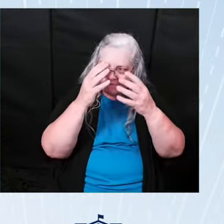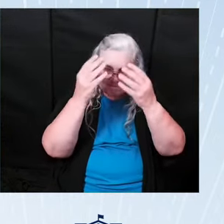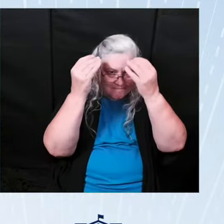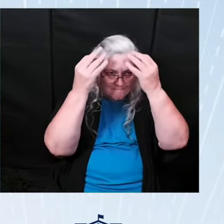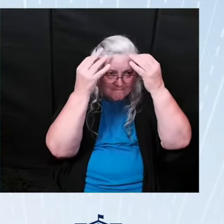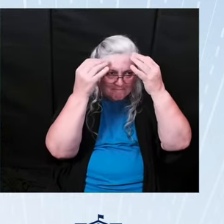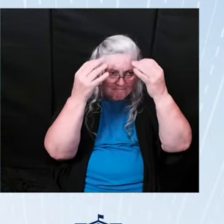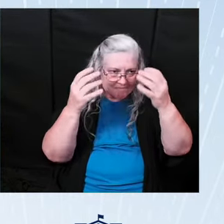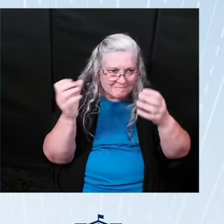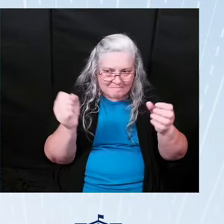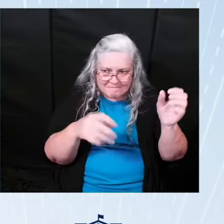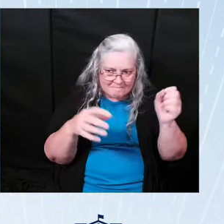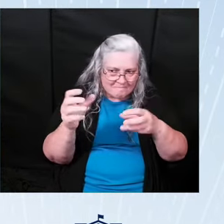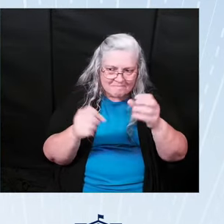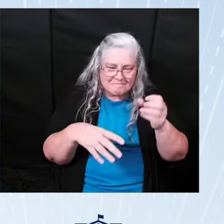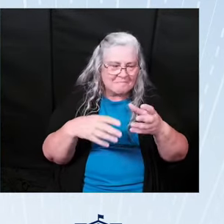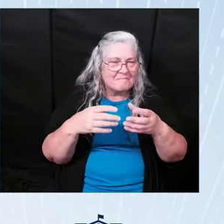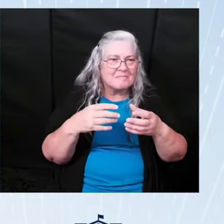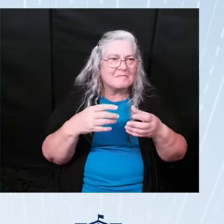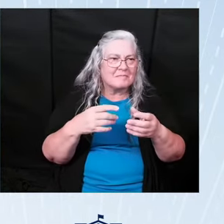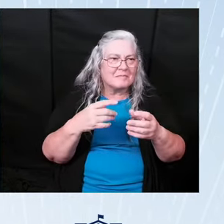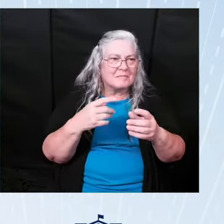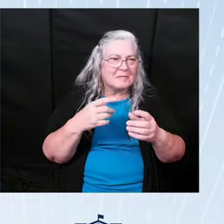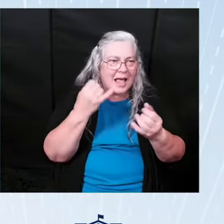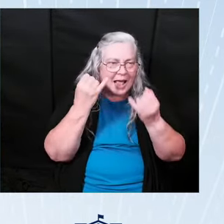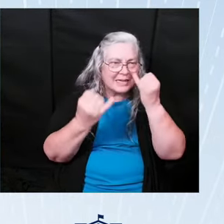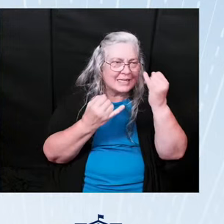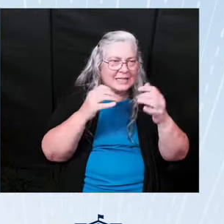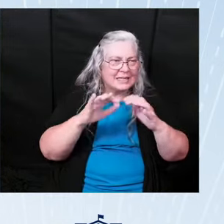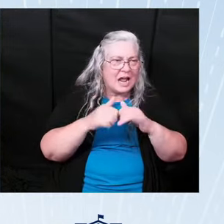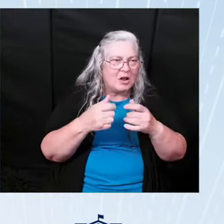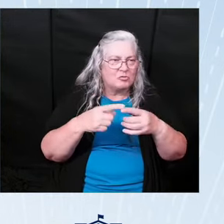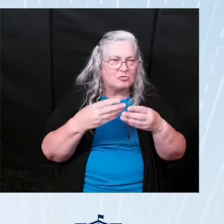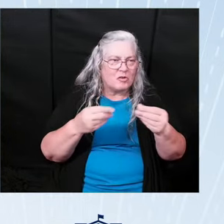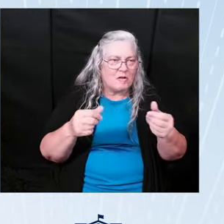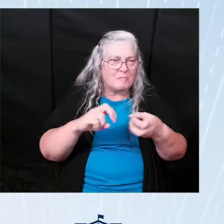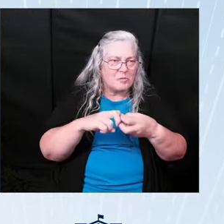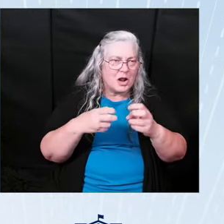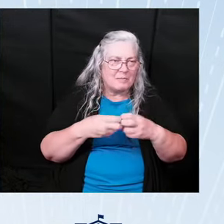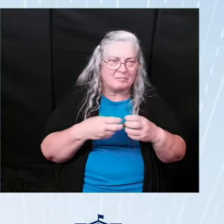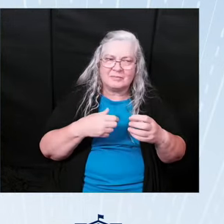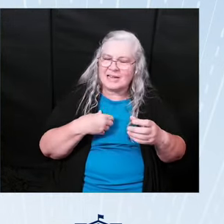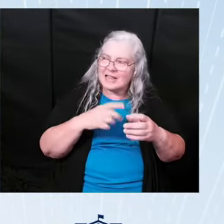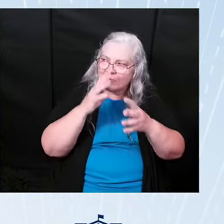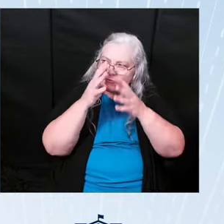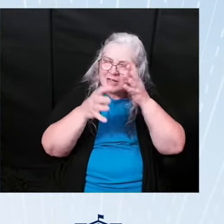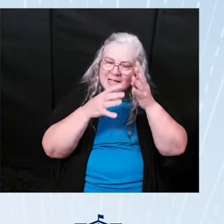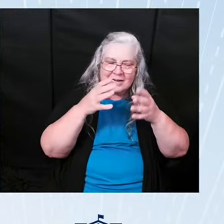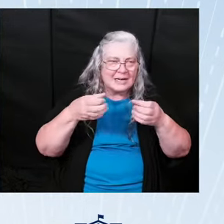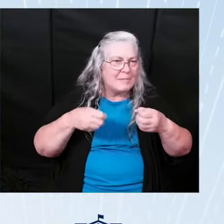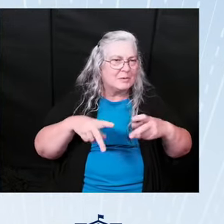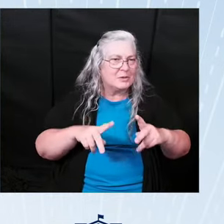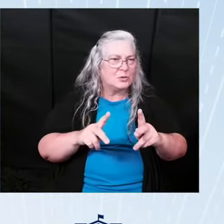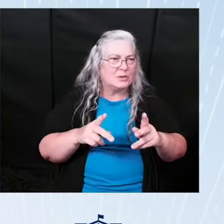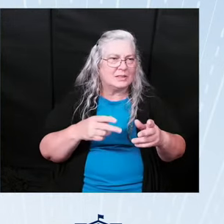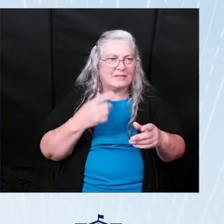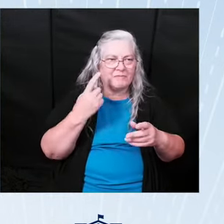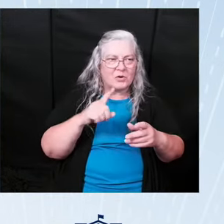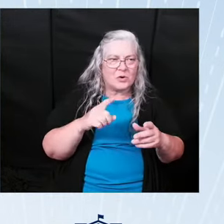action and gain the skills that we need to transform into the future leaders for this movement.